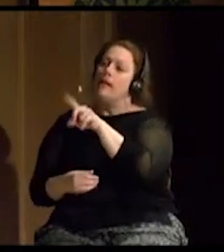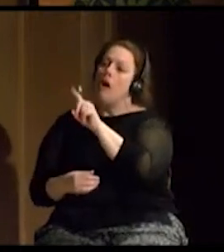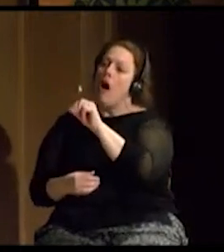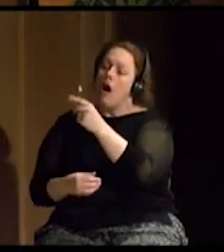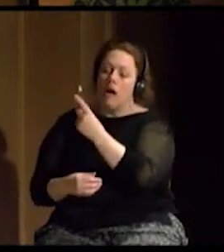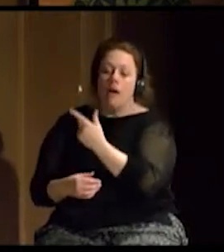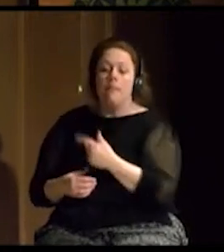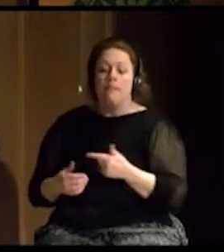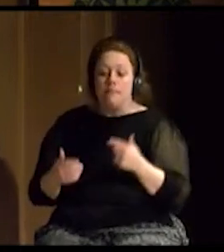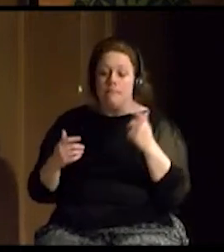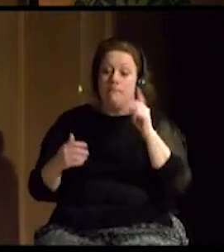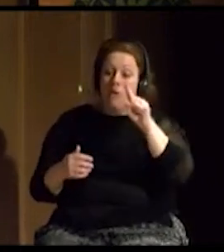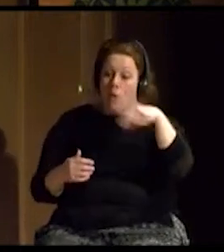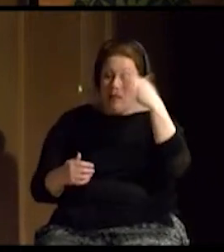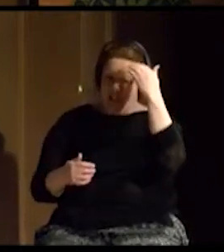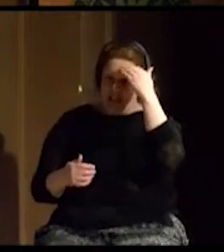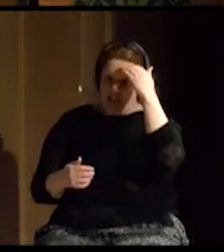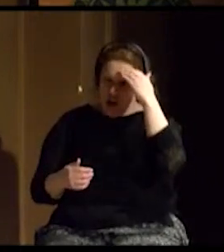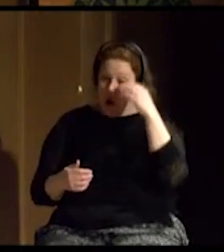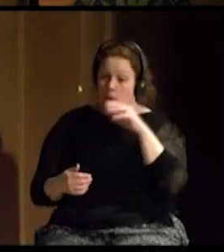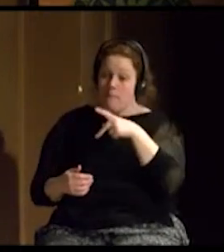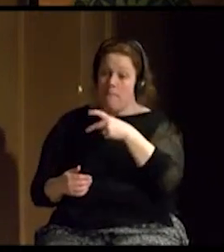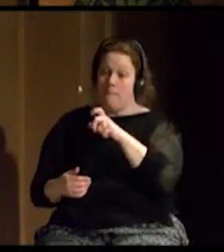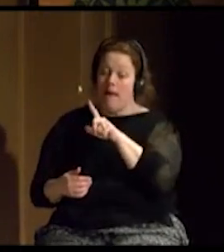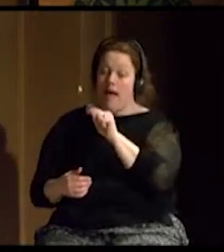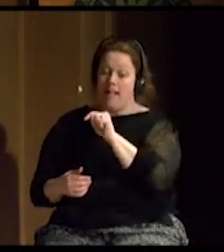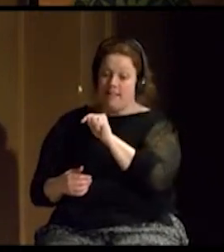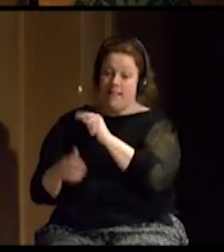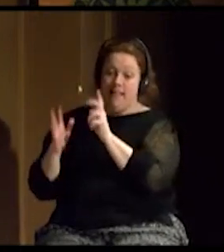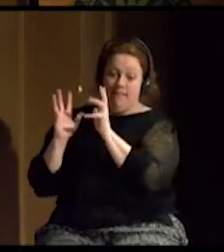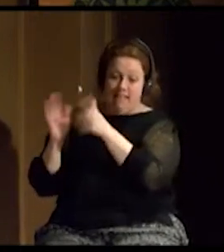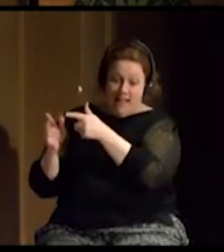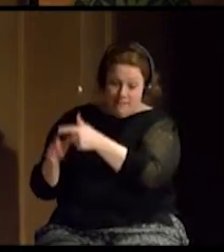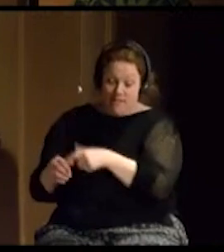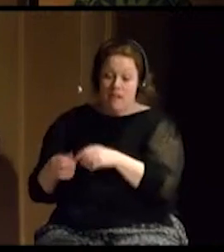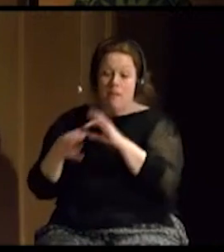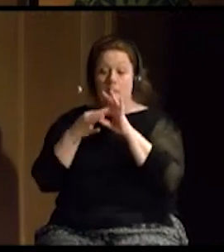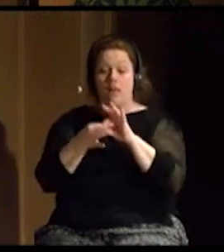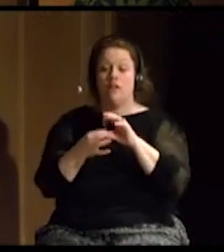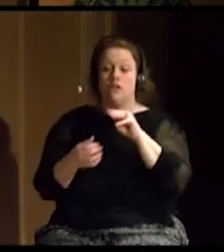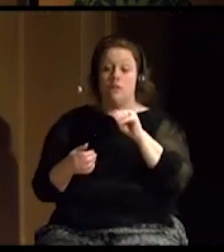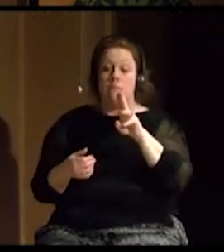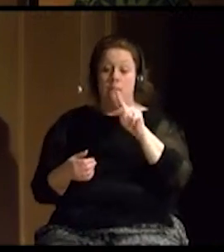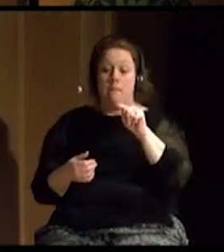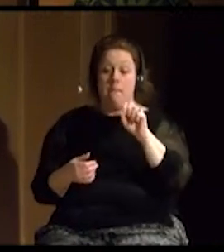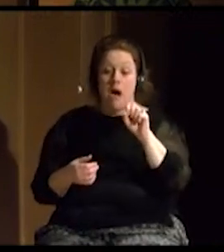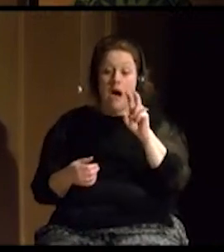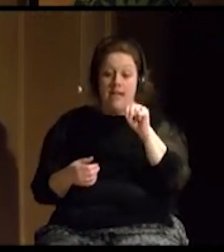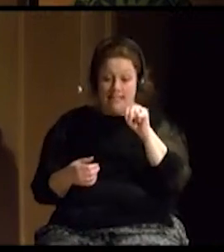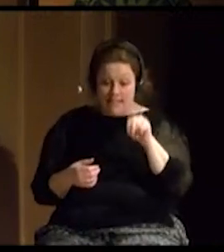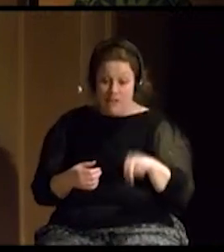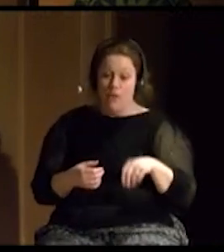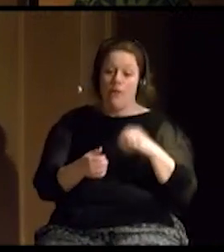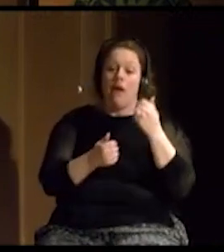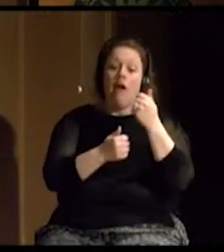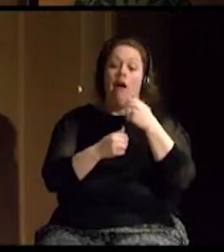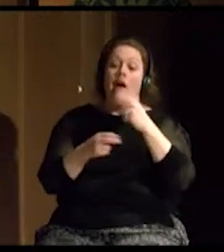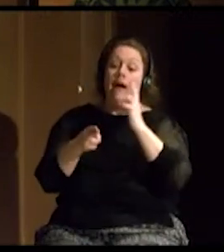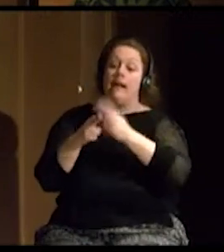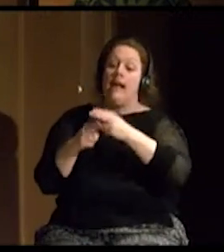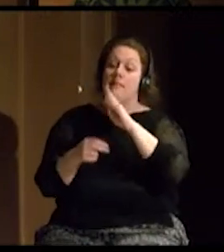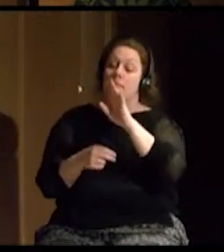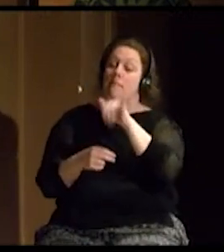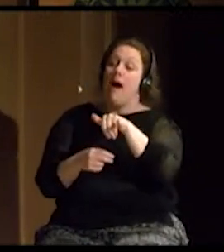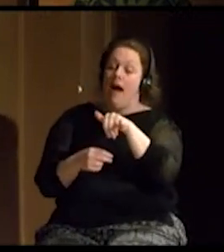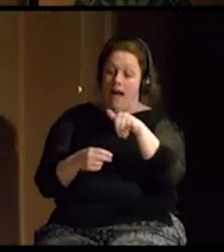pelt of the woolly dog is in the NMNH collections belonging to mutton, who was named for by George Gibbs, an